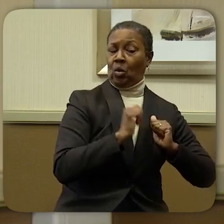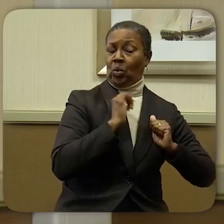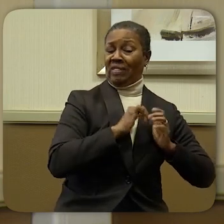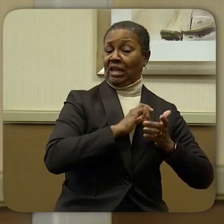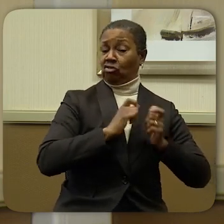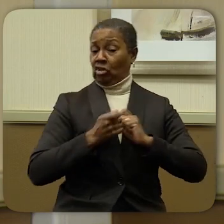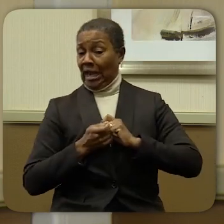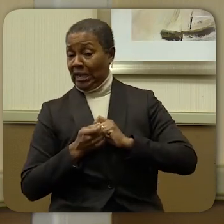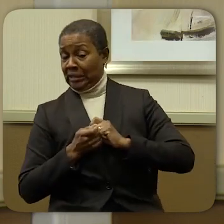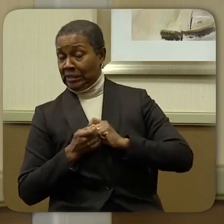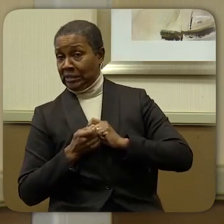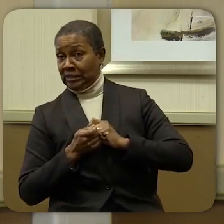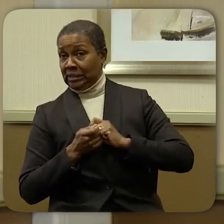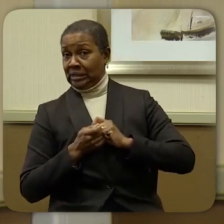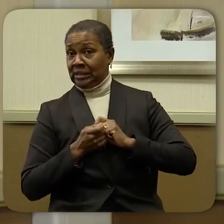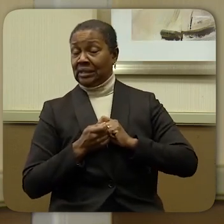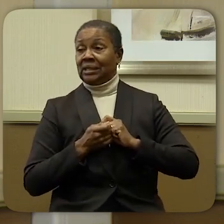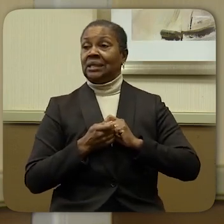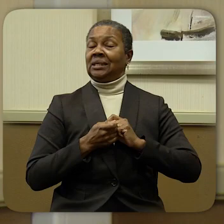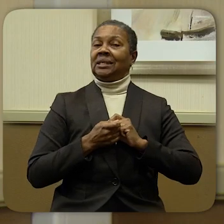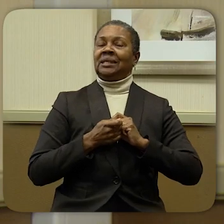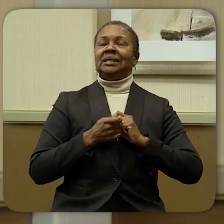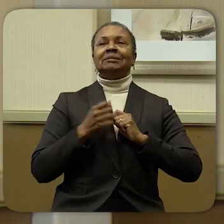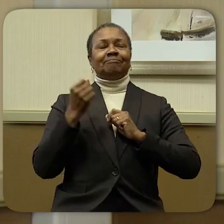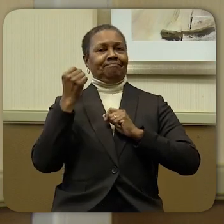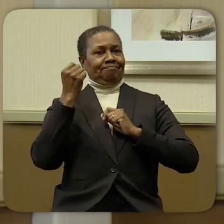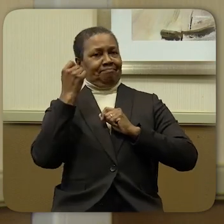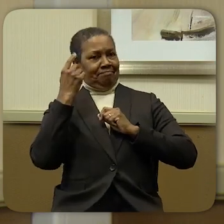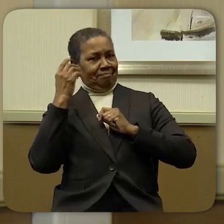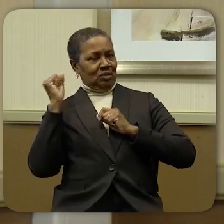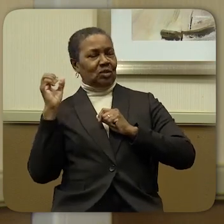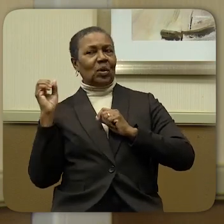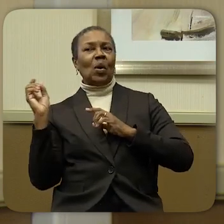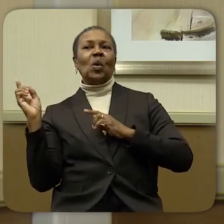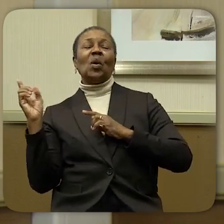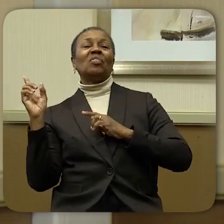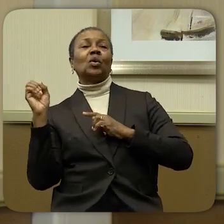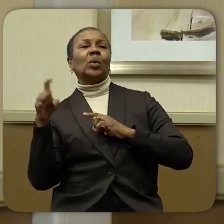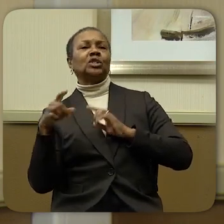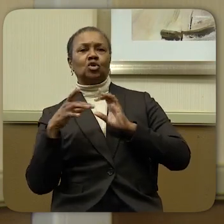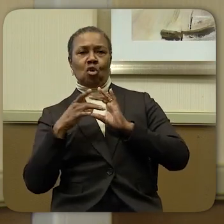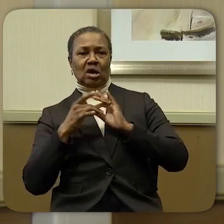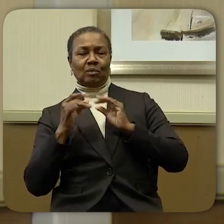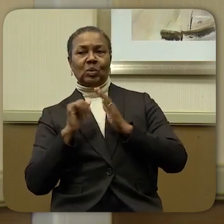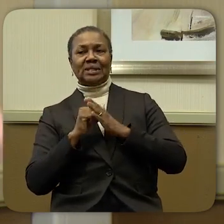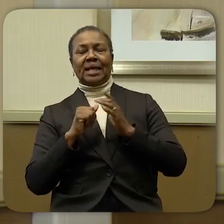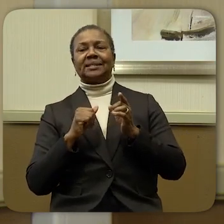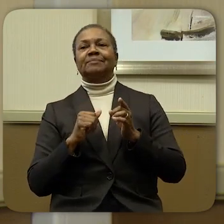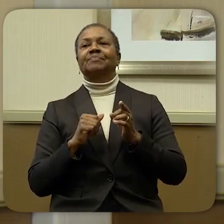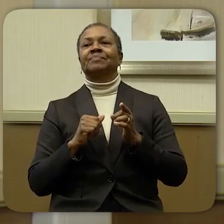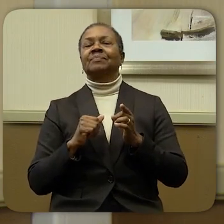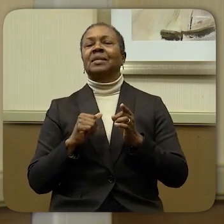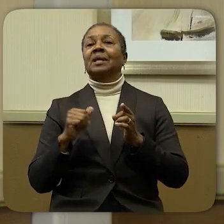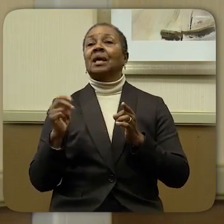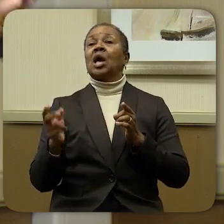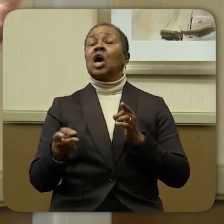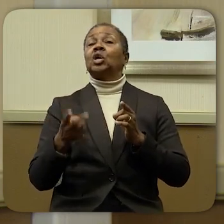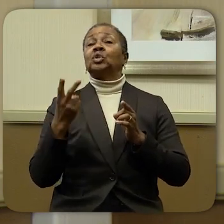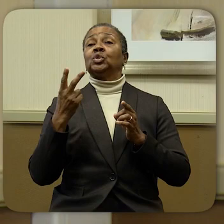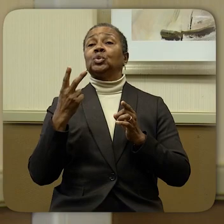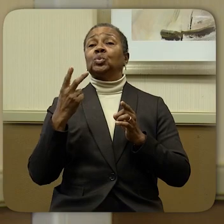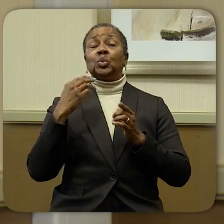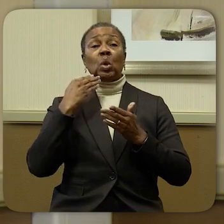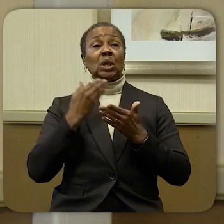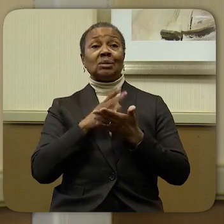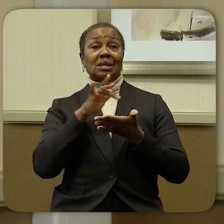Right. So Okay. So I'm the just confused about the whole thing. totally, yeah. So the question or comment was just that you have 2 children in